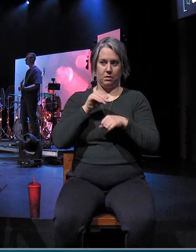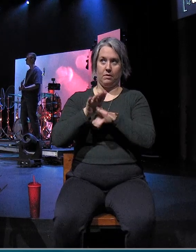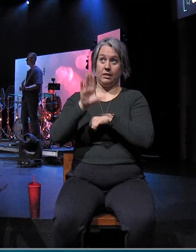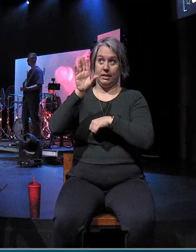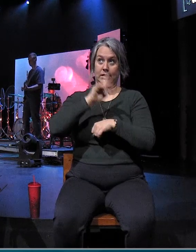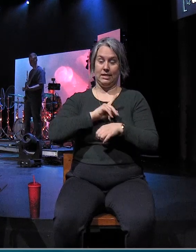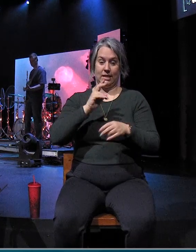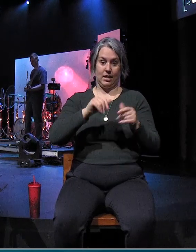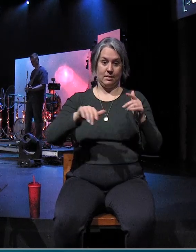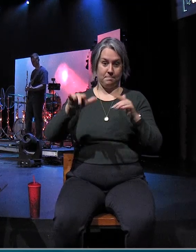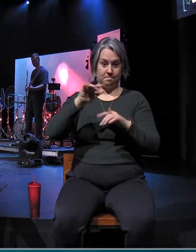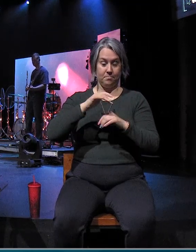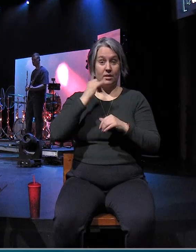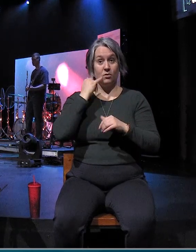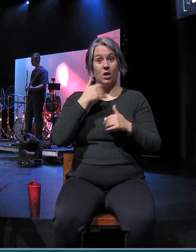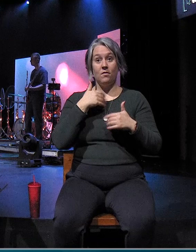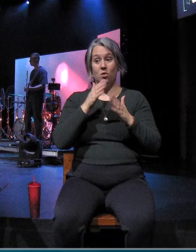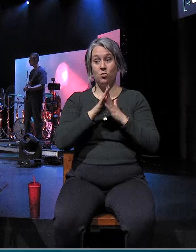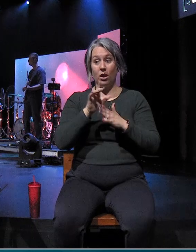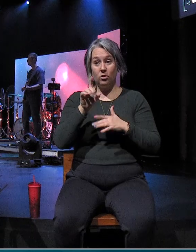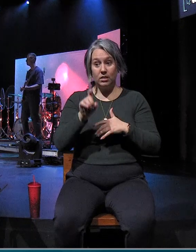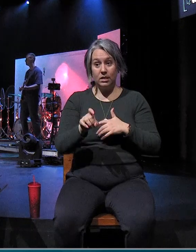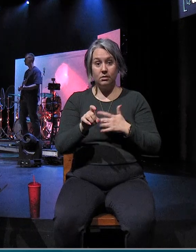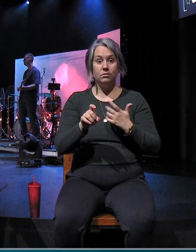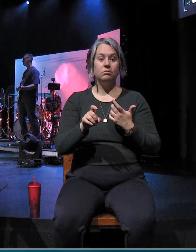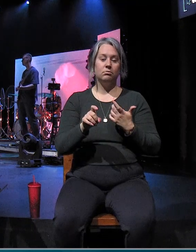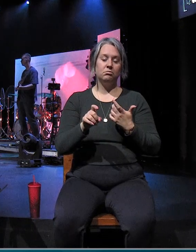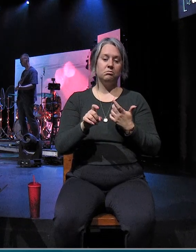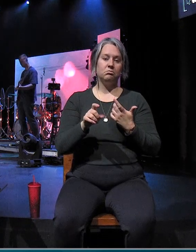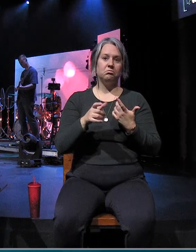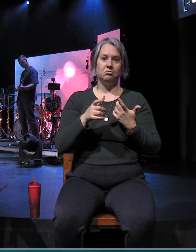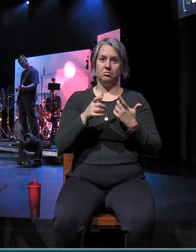you've got a prayer need, there'll be a prayer team down here before you leave to go.